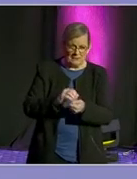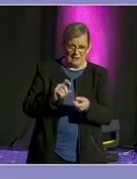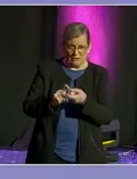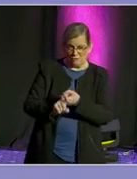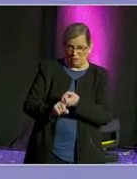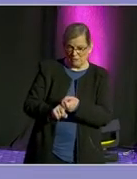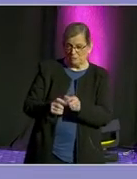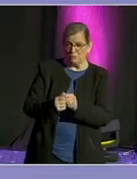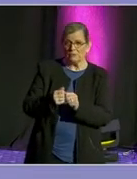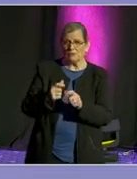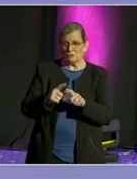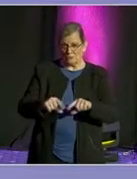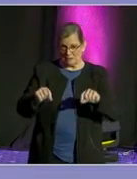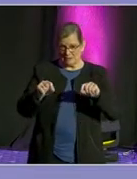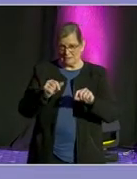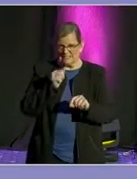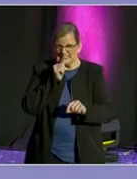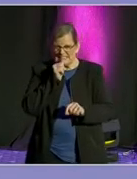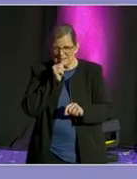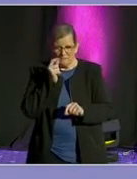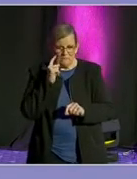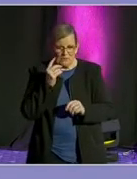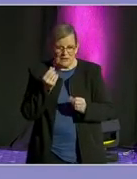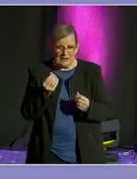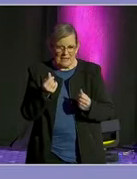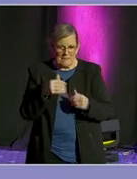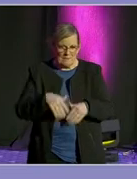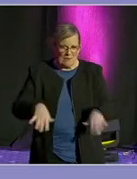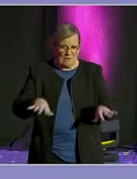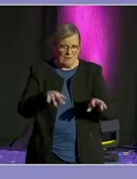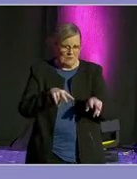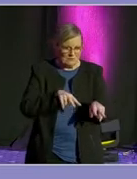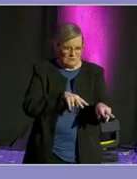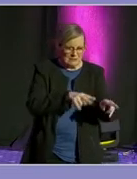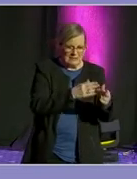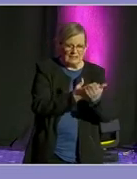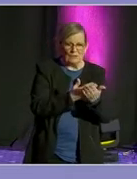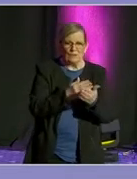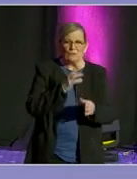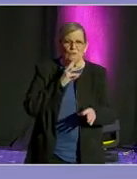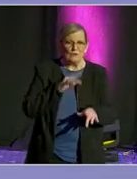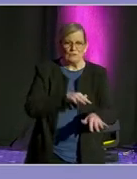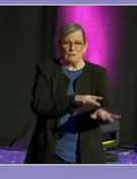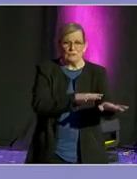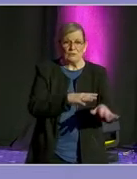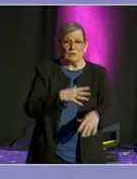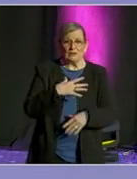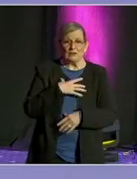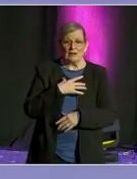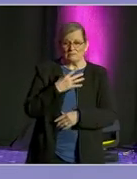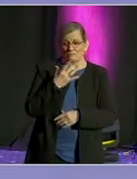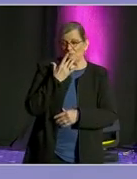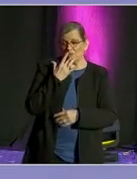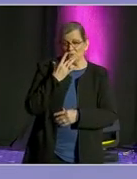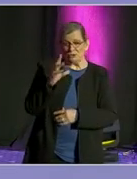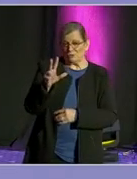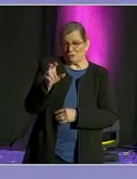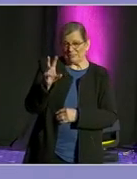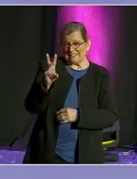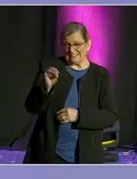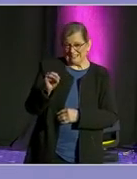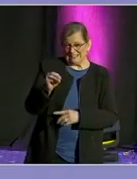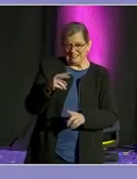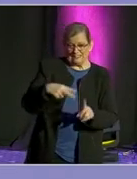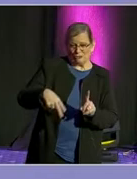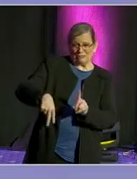secrets of the landmarks that grace the tidal basin area. And my favorite, a 360-degree bike ride experience around